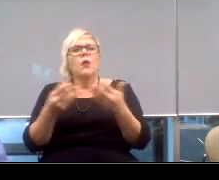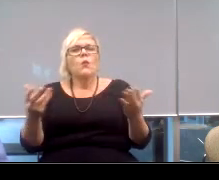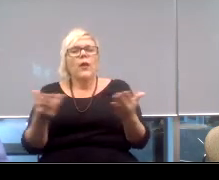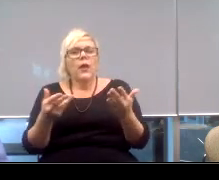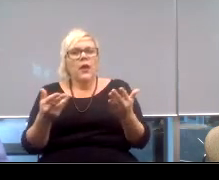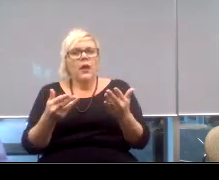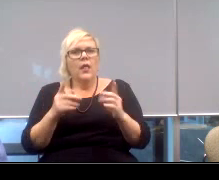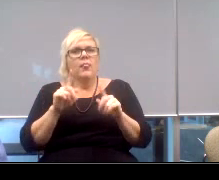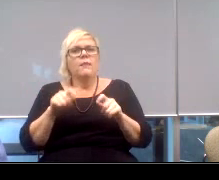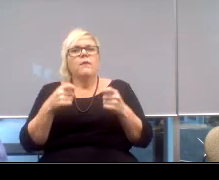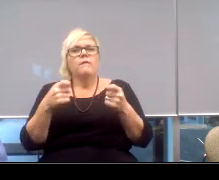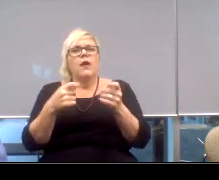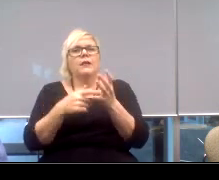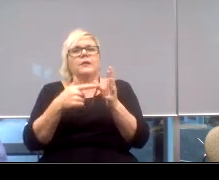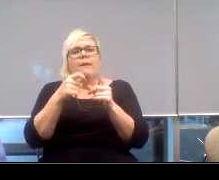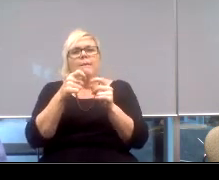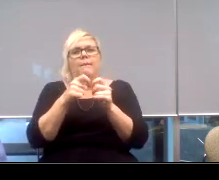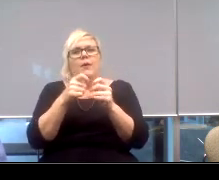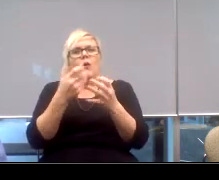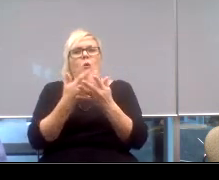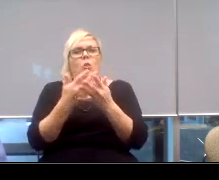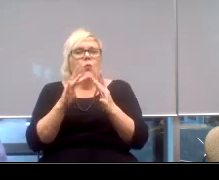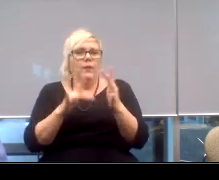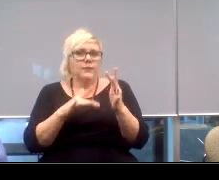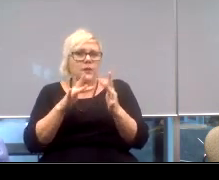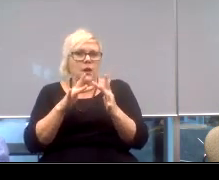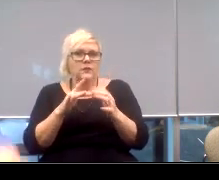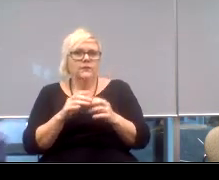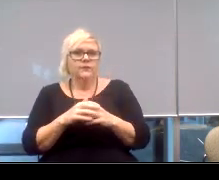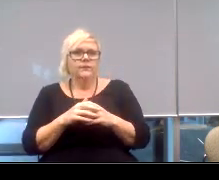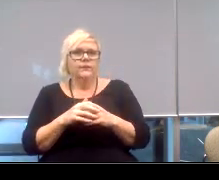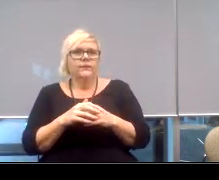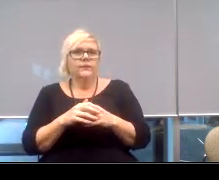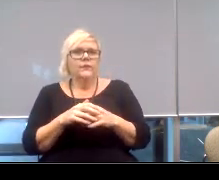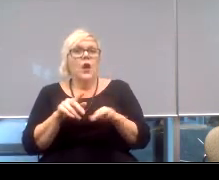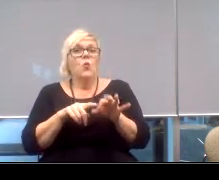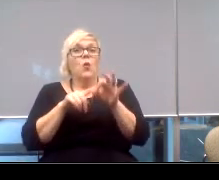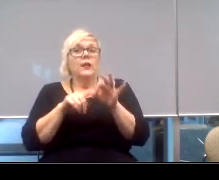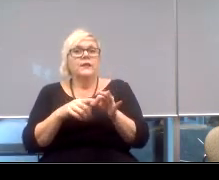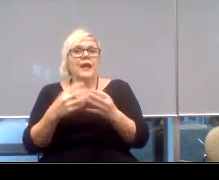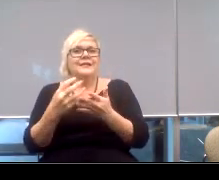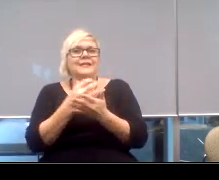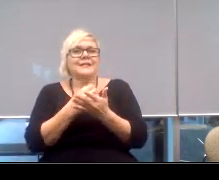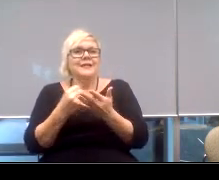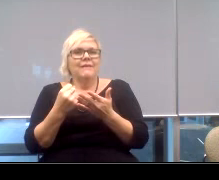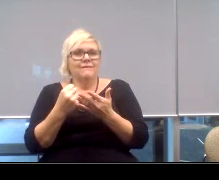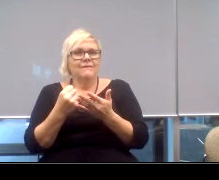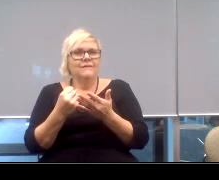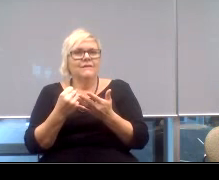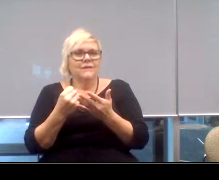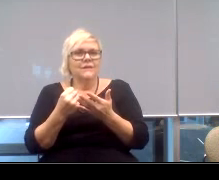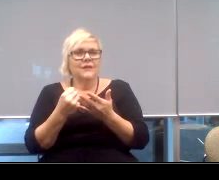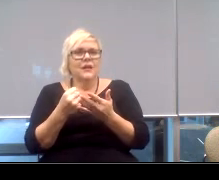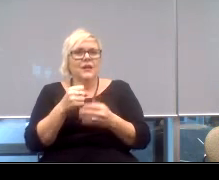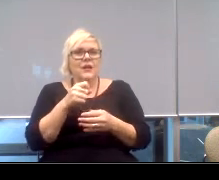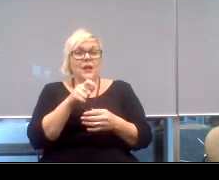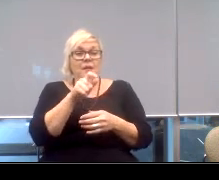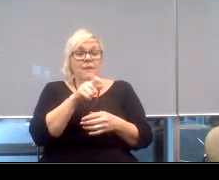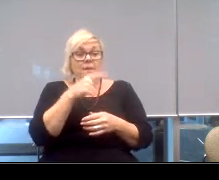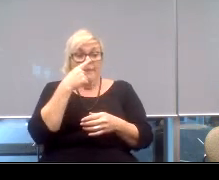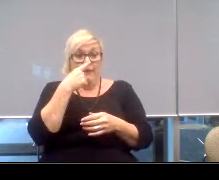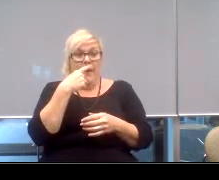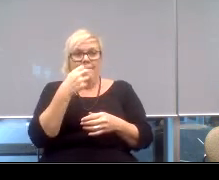the Providers tab on the website. Quality and safeguards. Participants must have access to high quality services that will